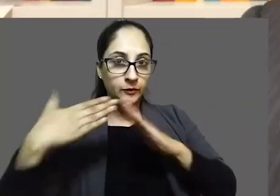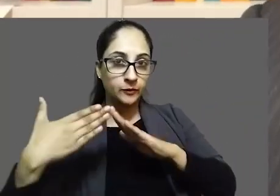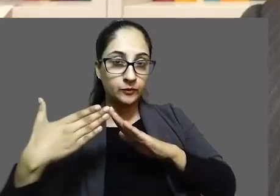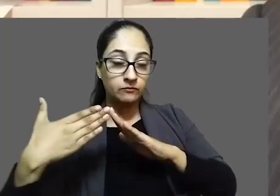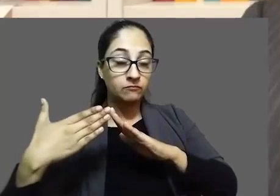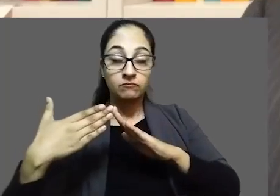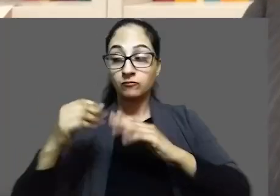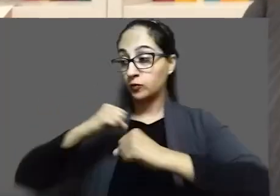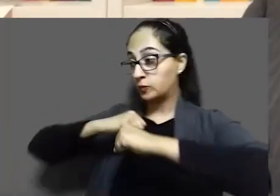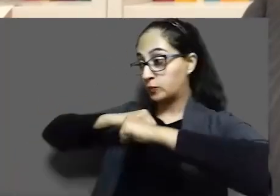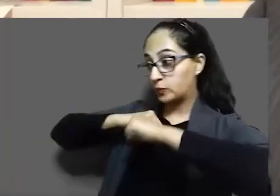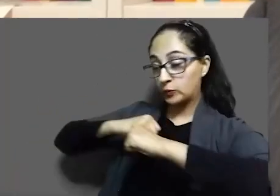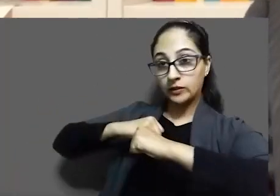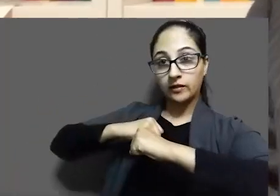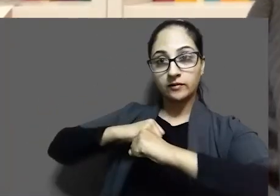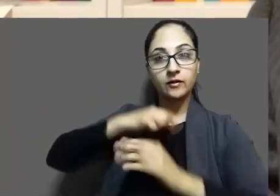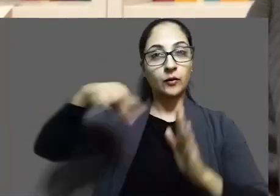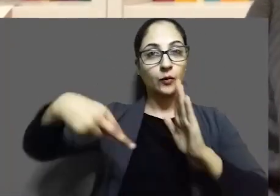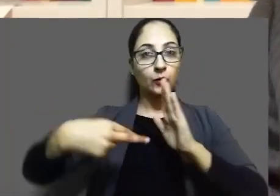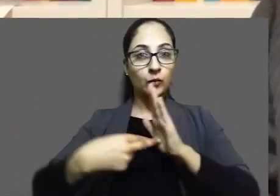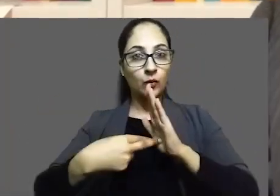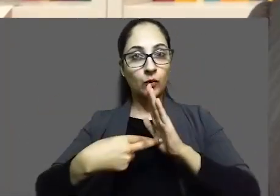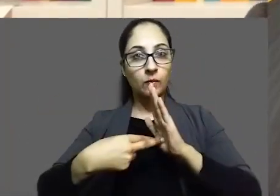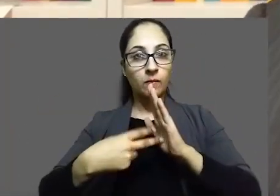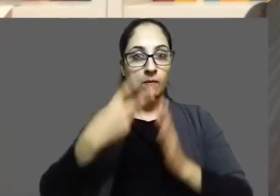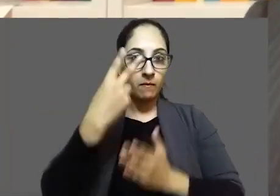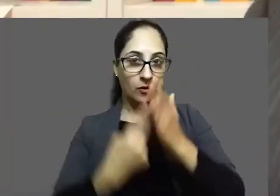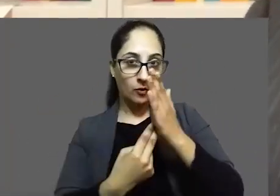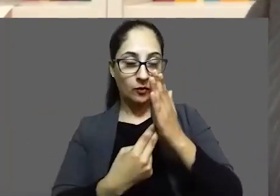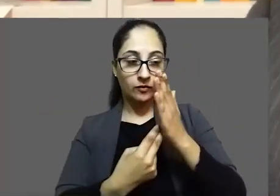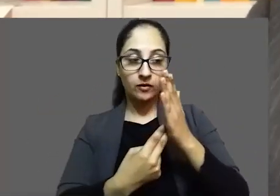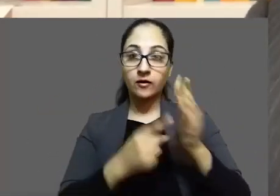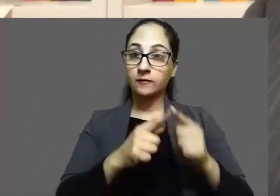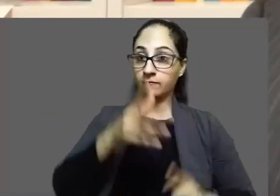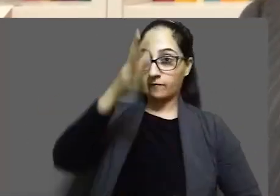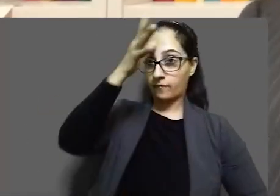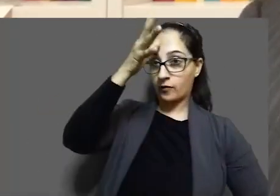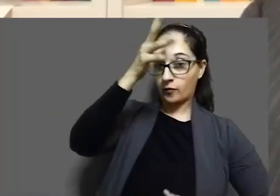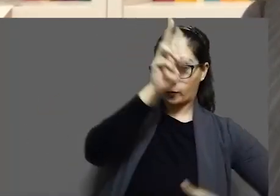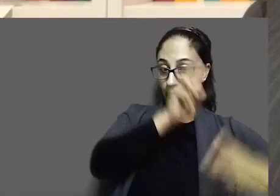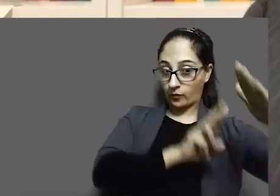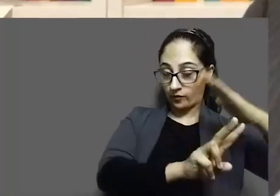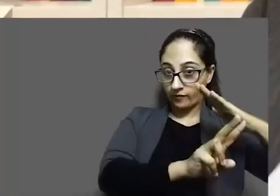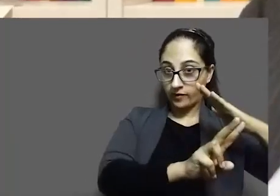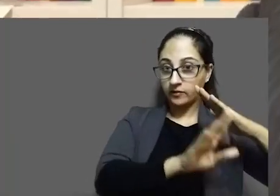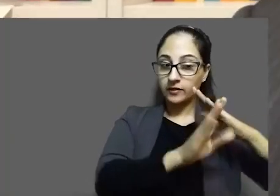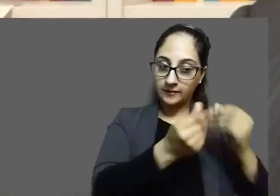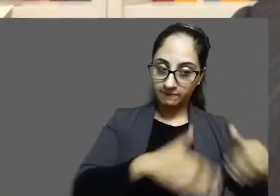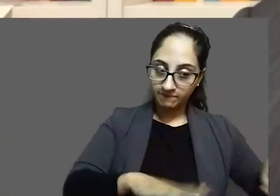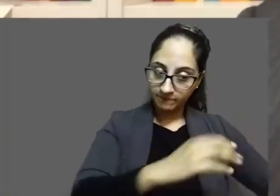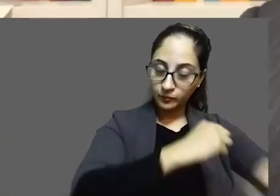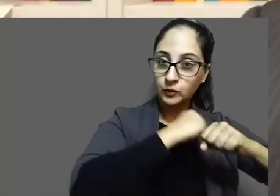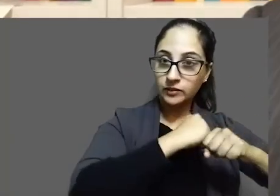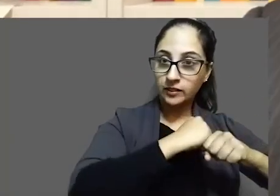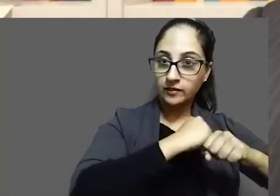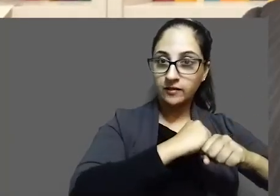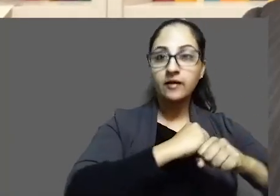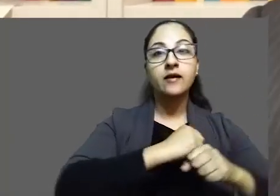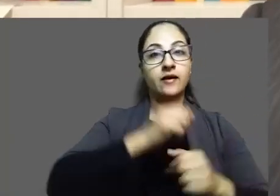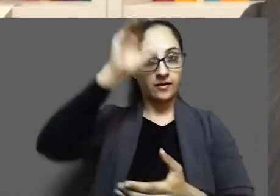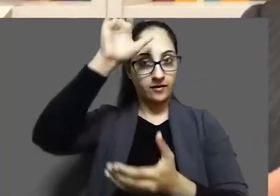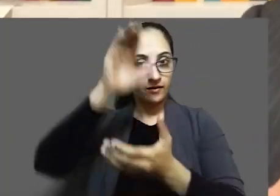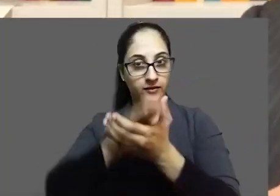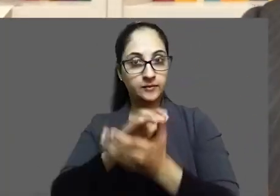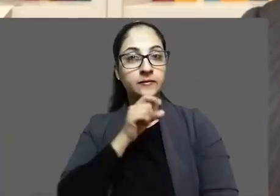the Imam. And we see that tradition continuing when Bibi Zainab alayhi salam survives the massacre at